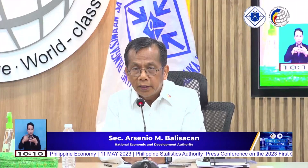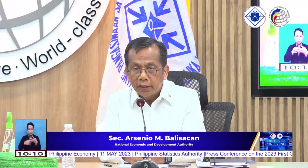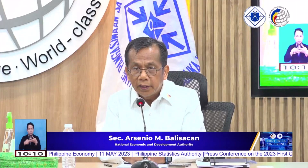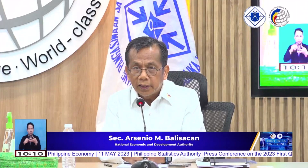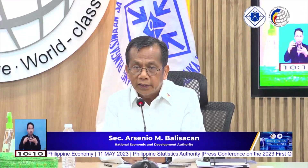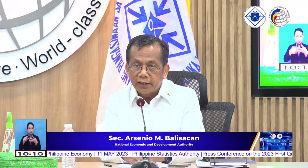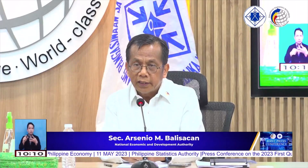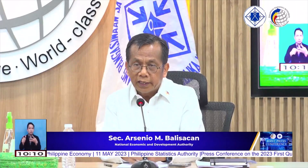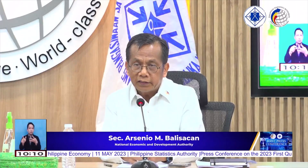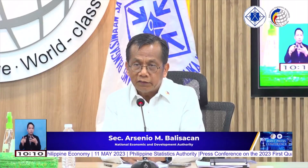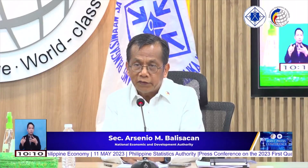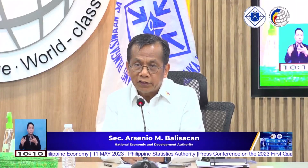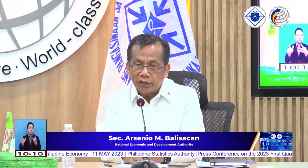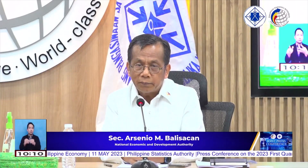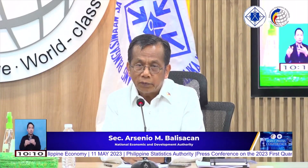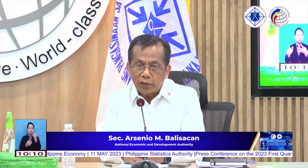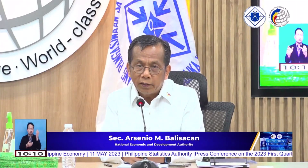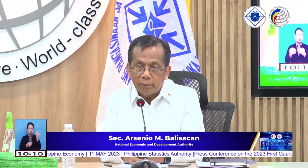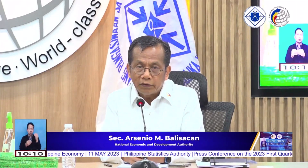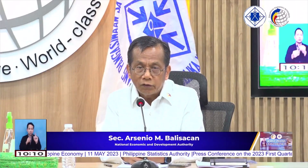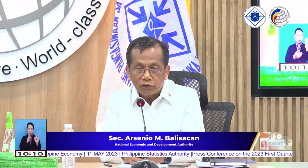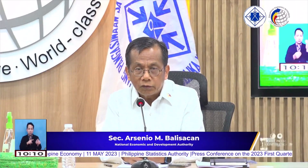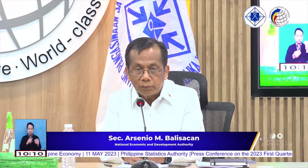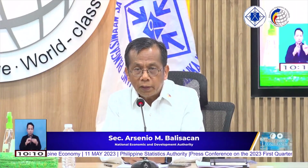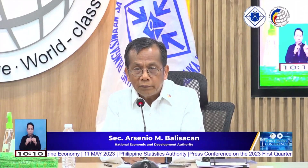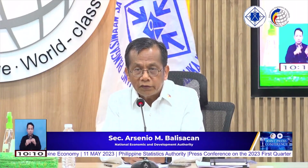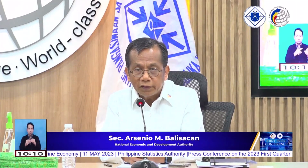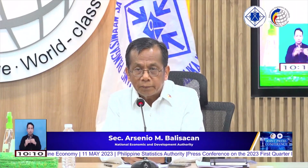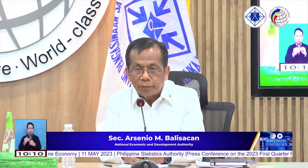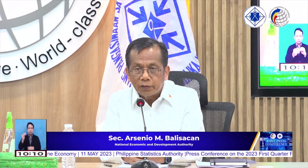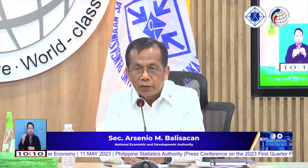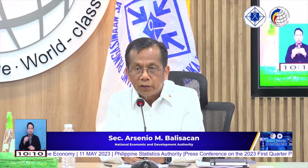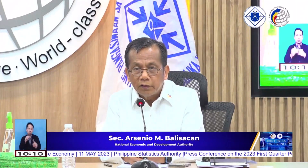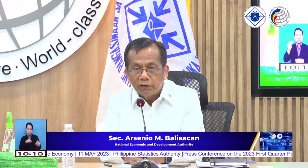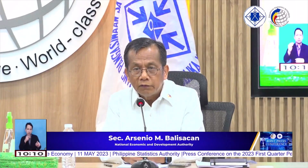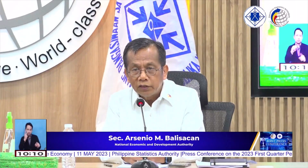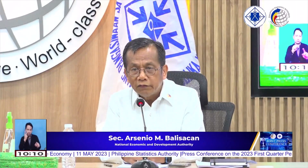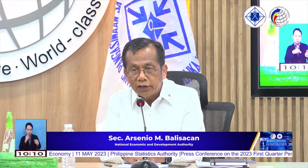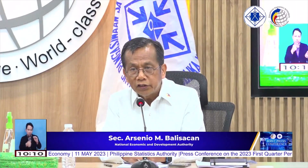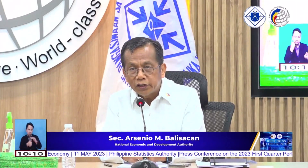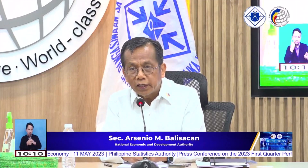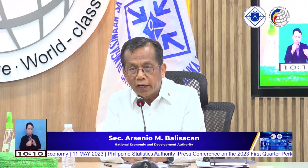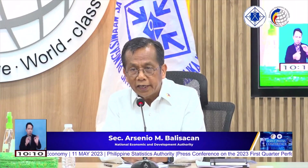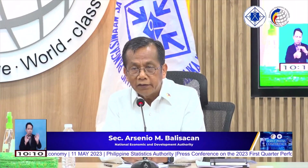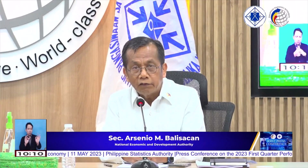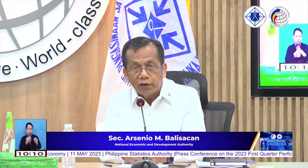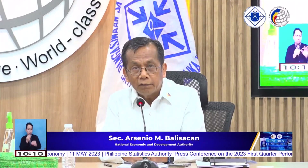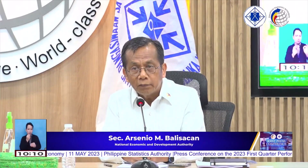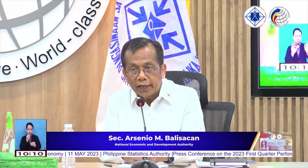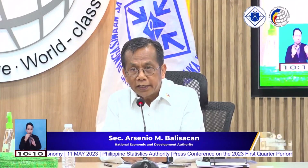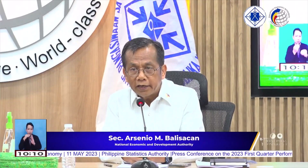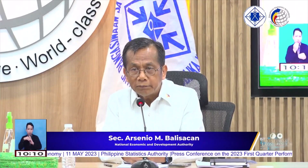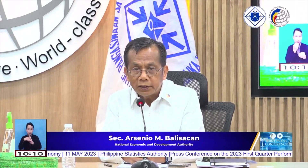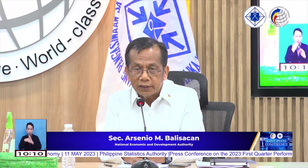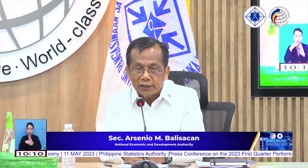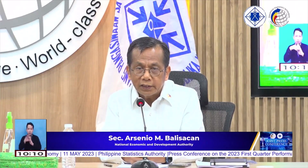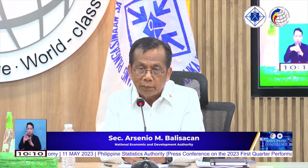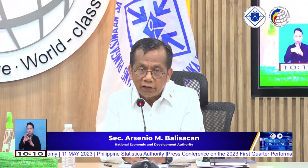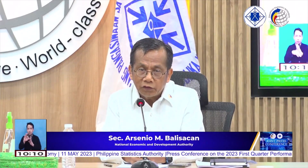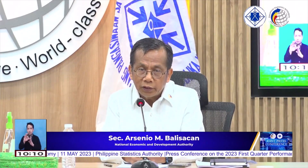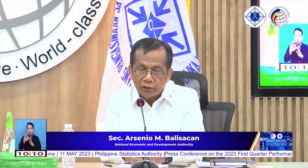2023. Indeed, the latest inflation report numbers look promising. Food inflation declined from 9.5%